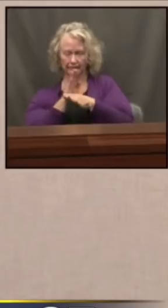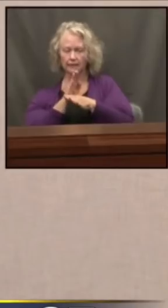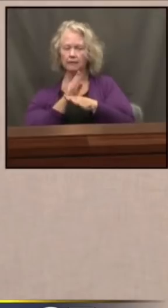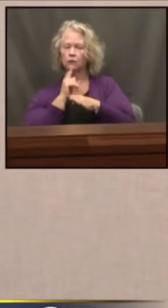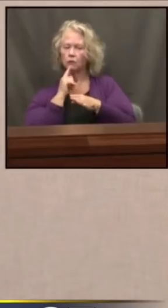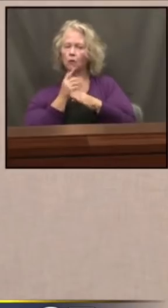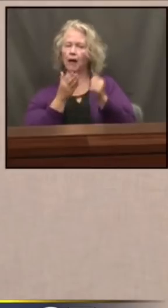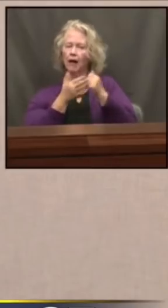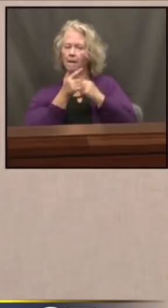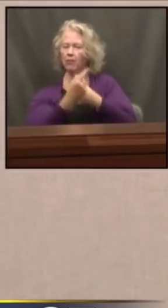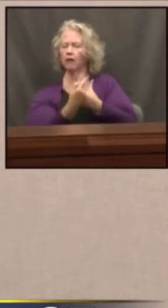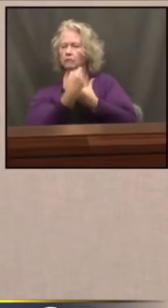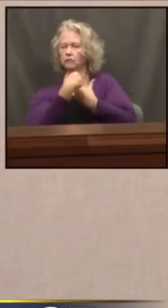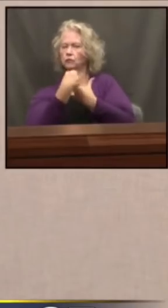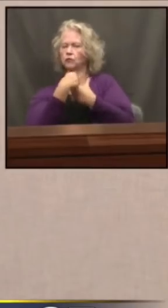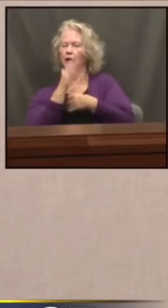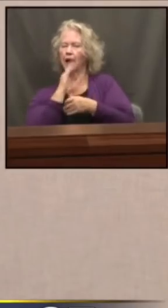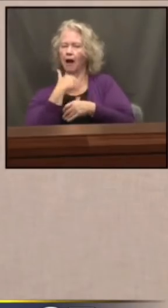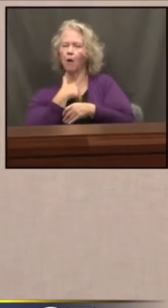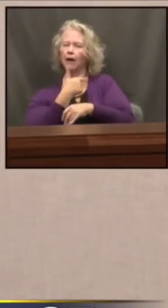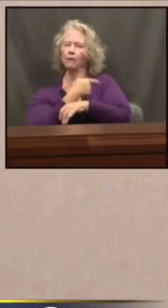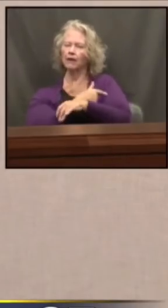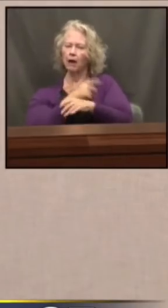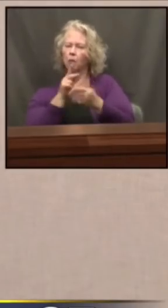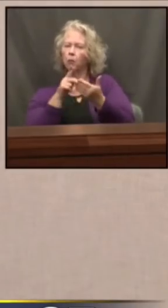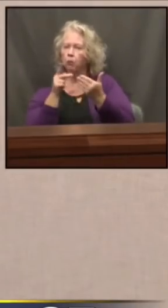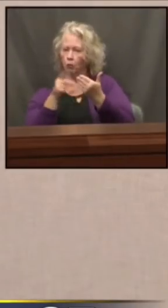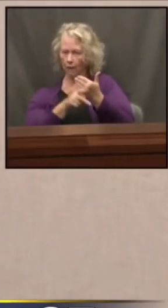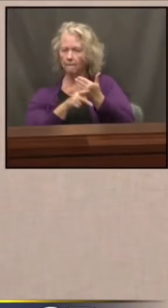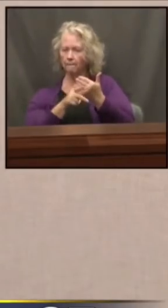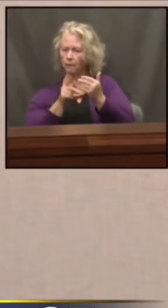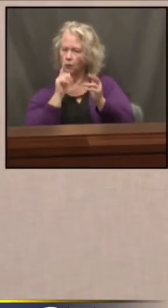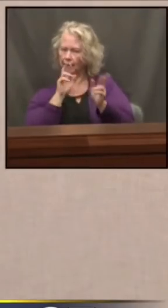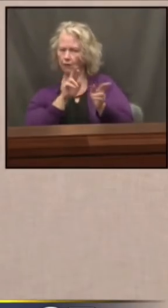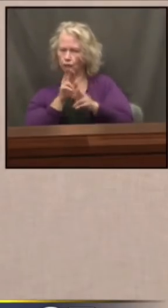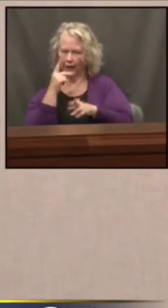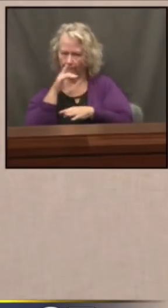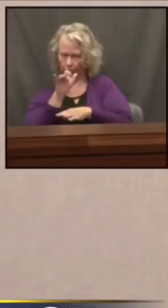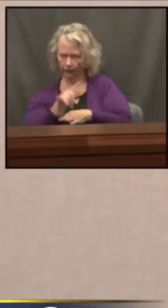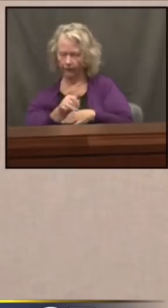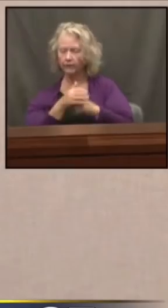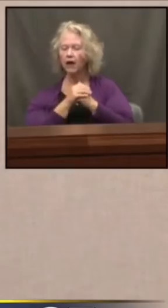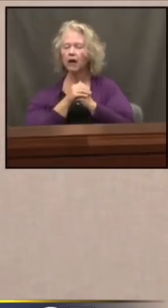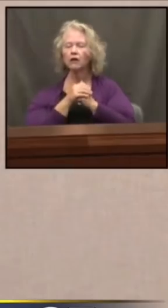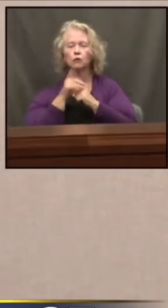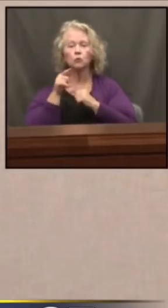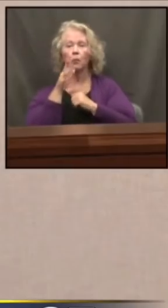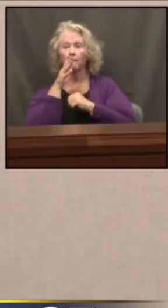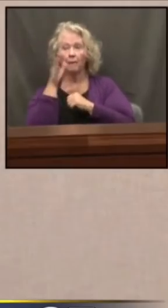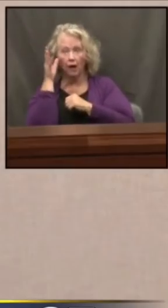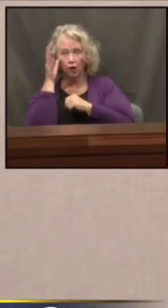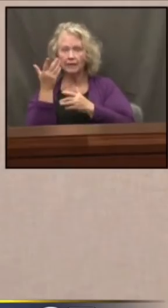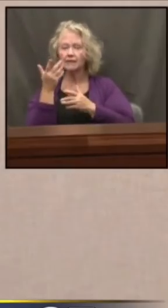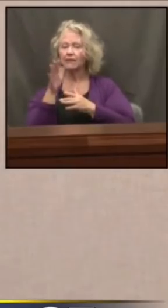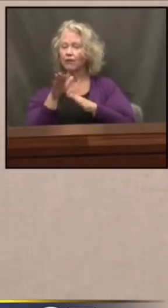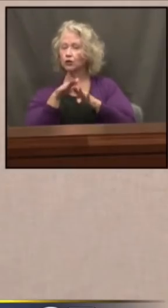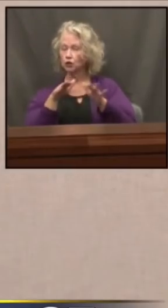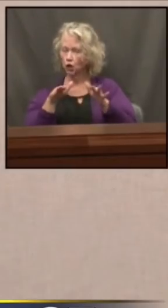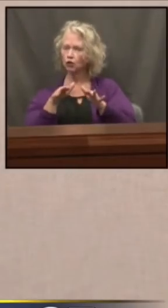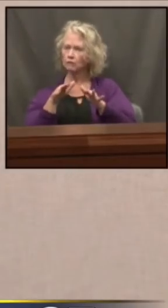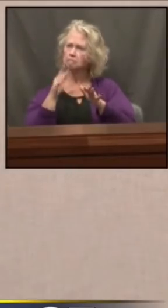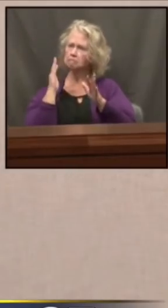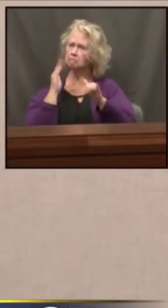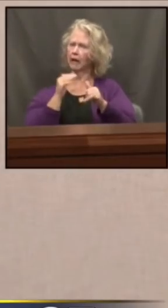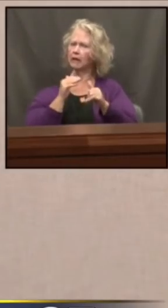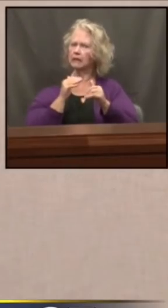enrolled in our immunization program for COVID-19 in anticipation of that. So, parents and their children should